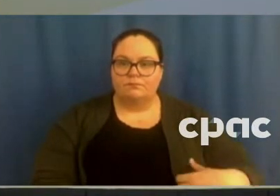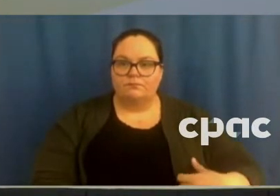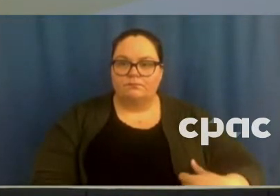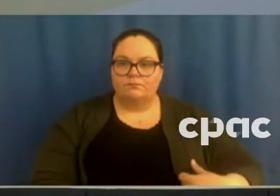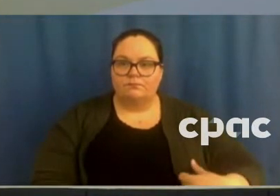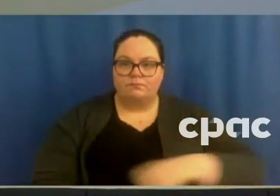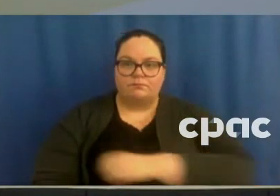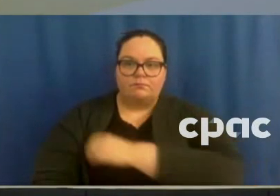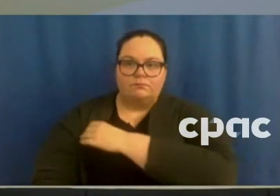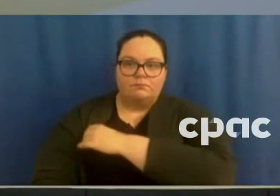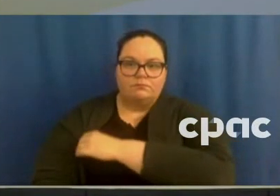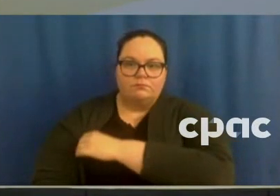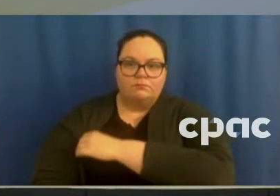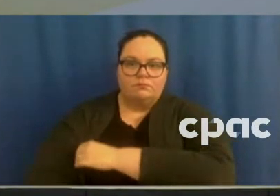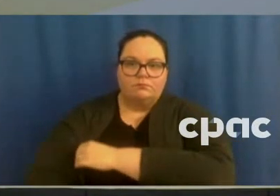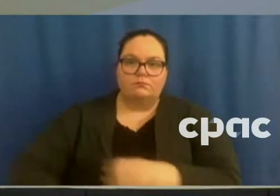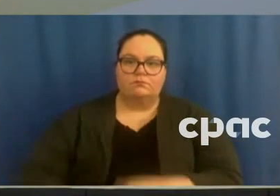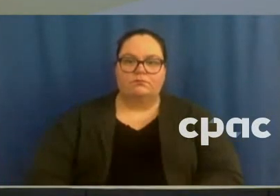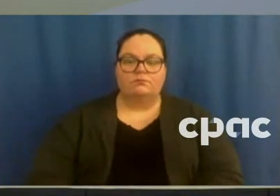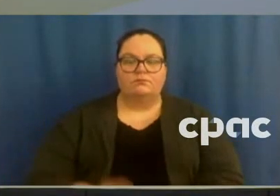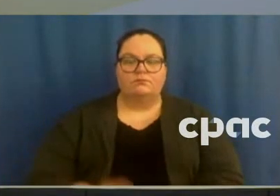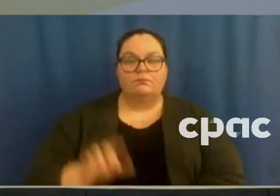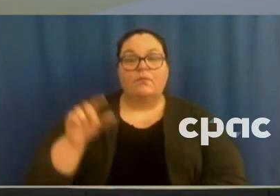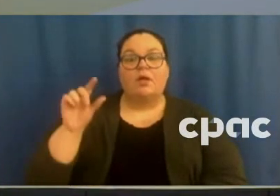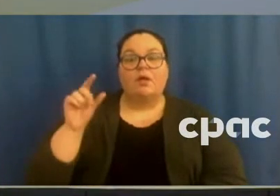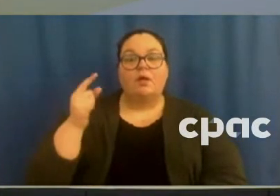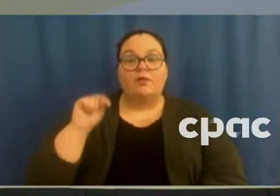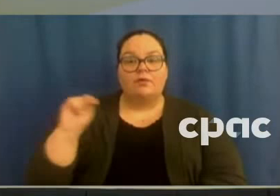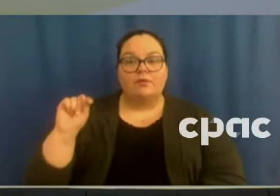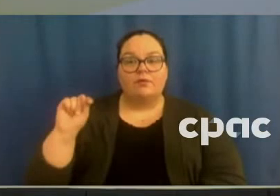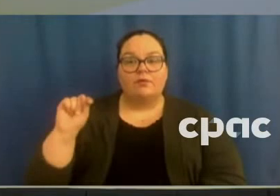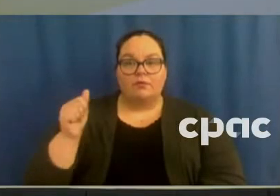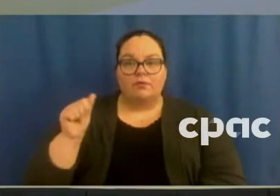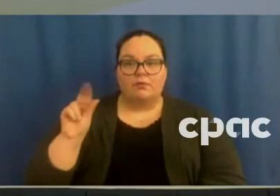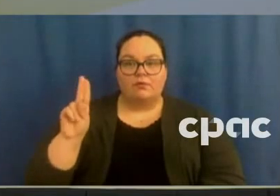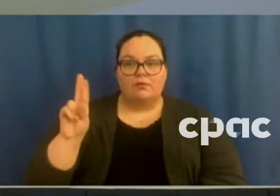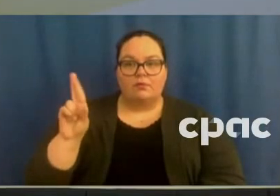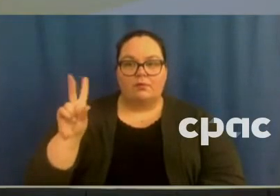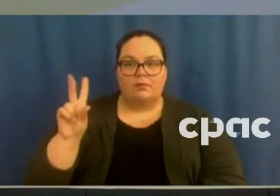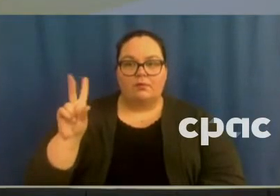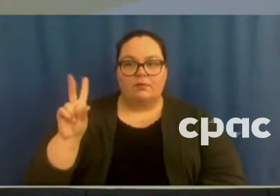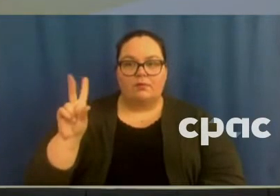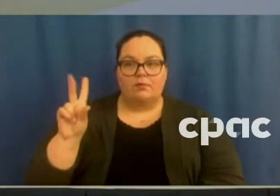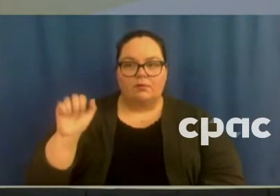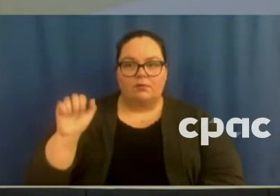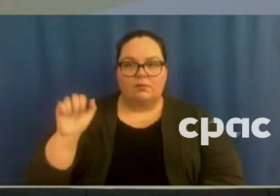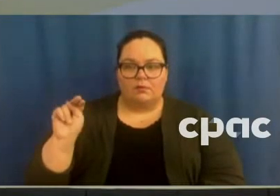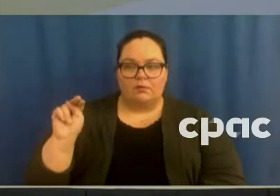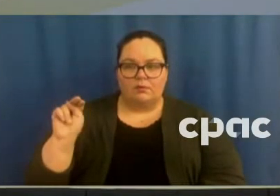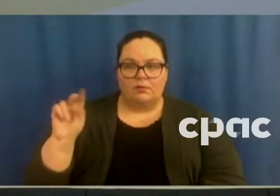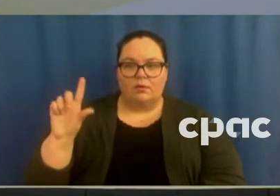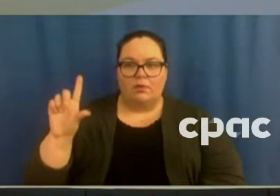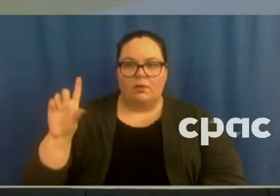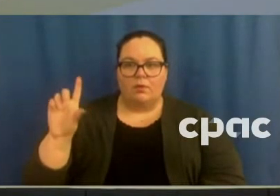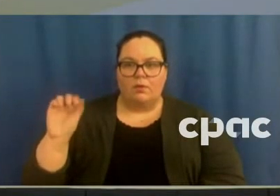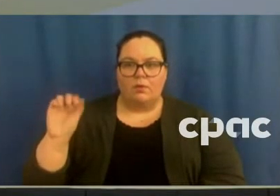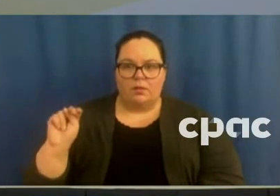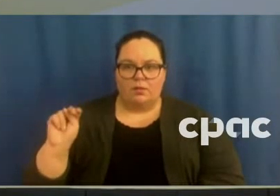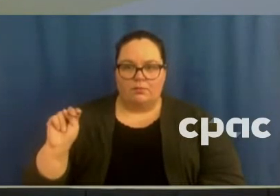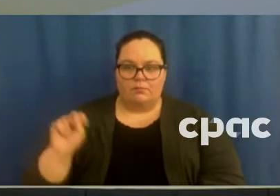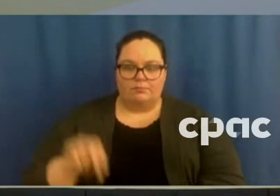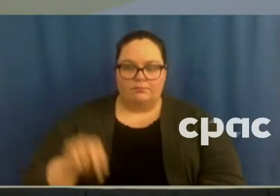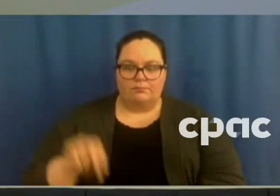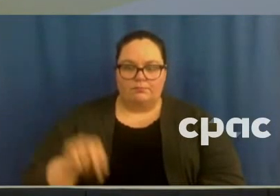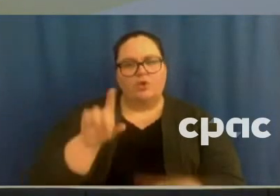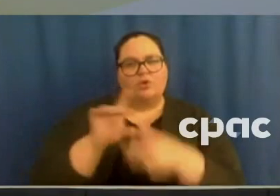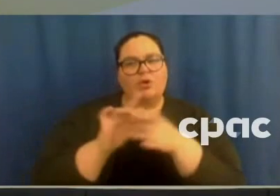Logan McLean, The Guardian. Good afternoon, Dr. Morrison. You said that people who were at the Burger